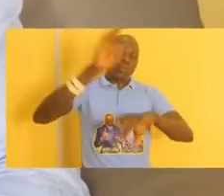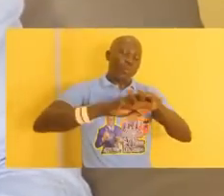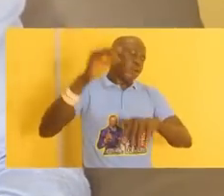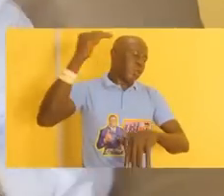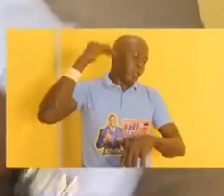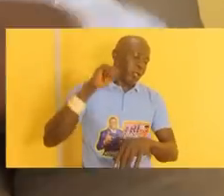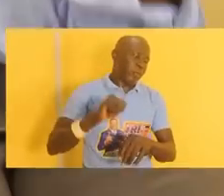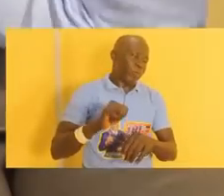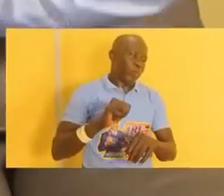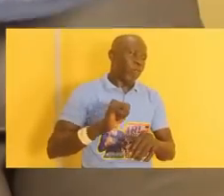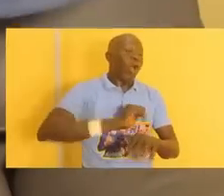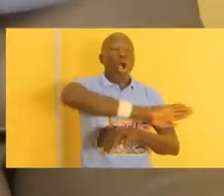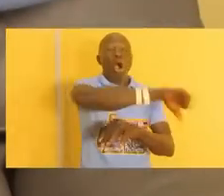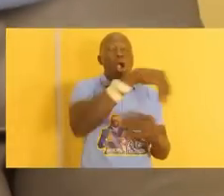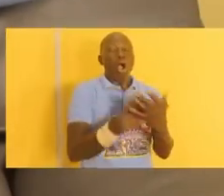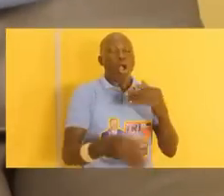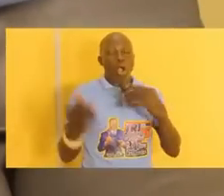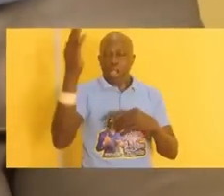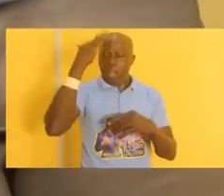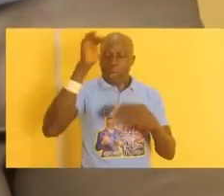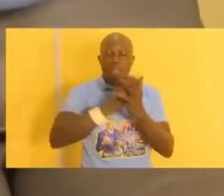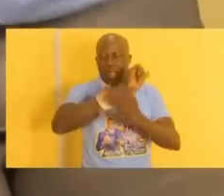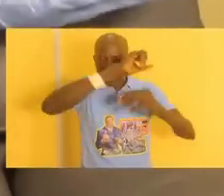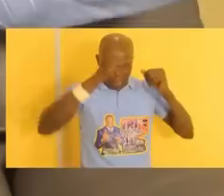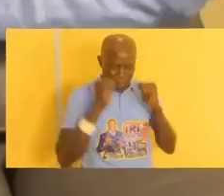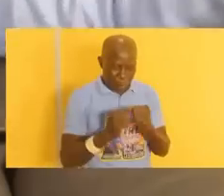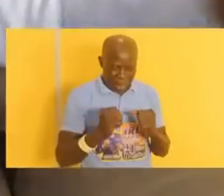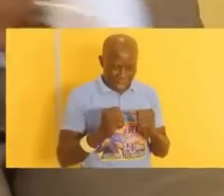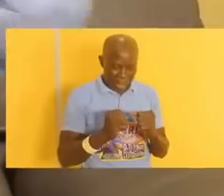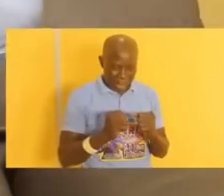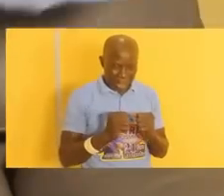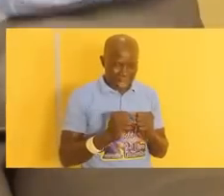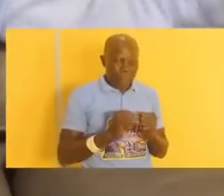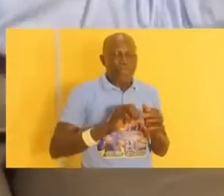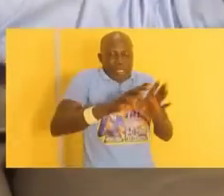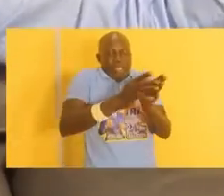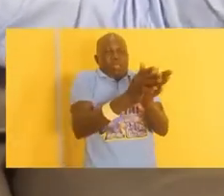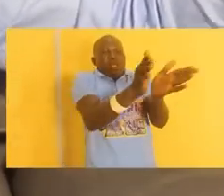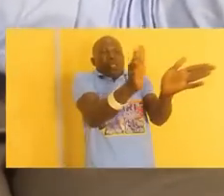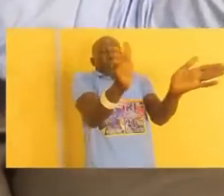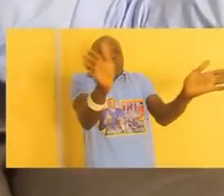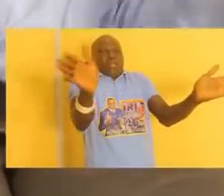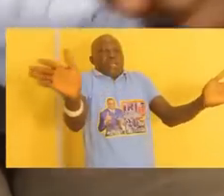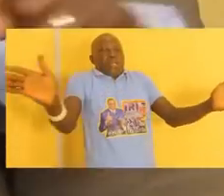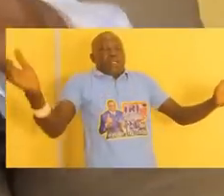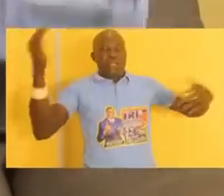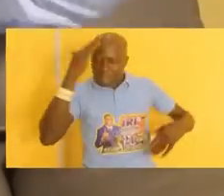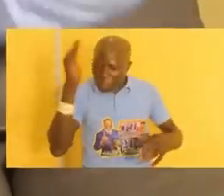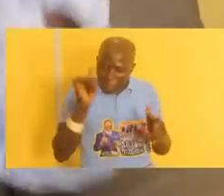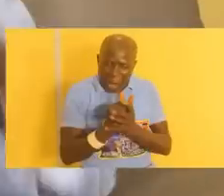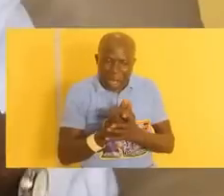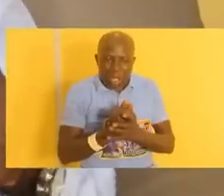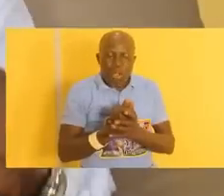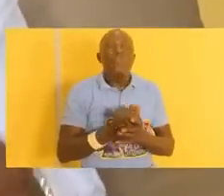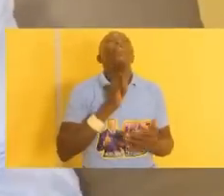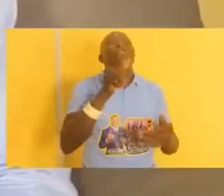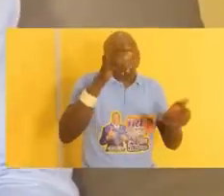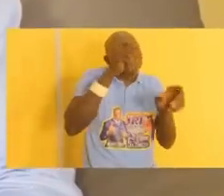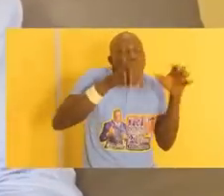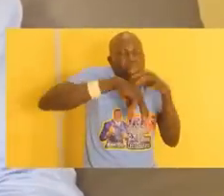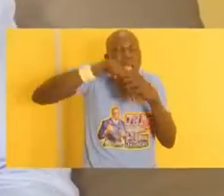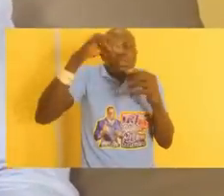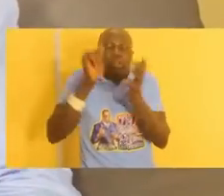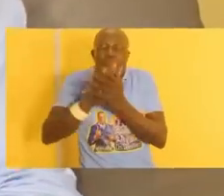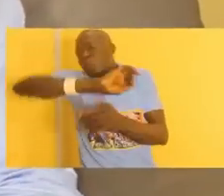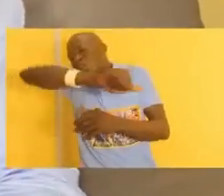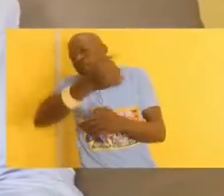spirit came upon him. Gbogbo ero kan ati agbara e. All his thoughts and power. Increase from where? And he was increased. O wa kuro ni eniyan lasan. He now